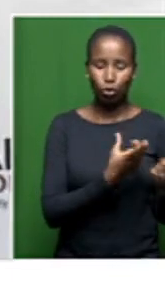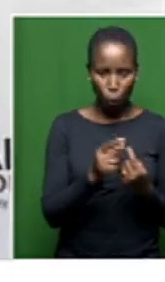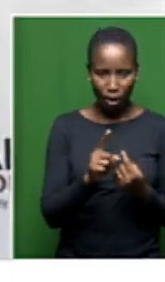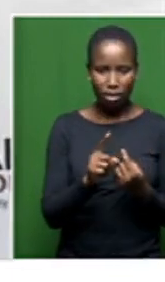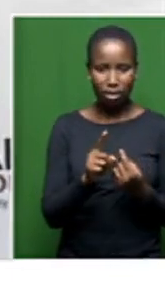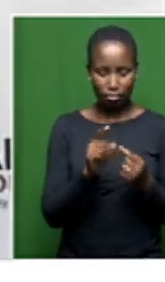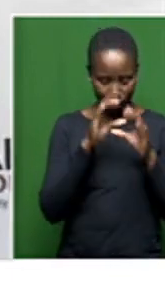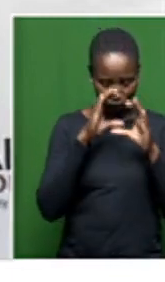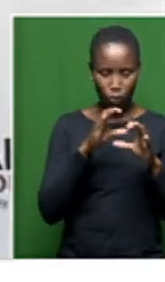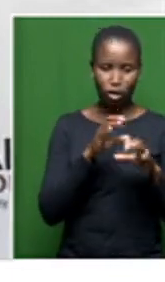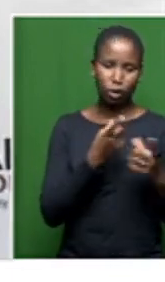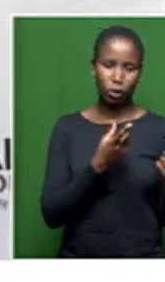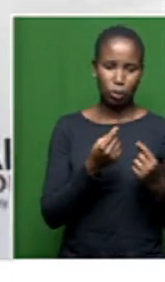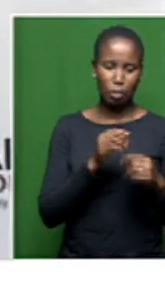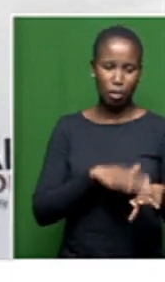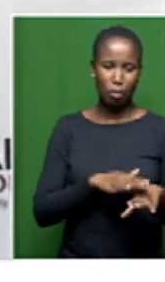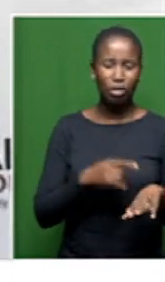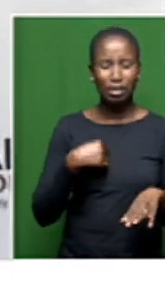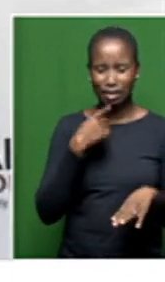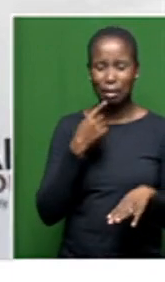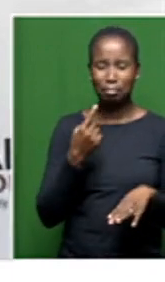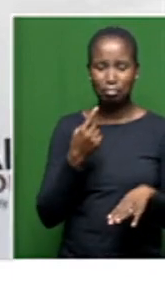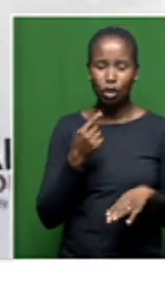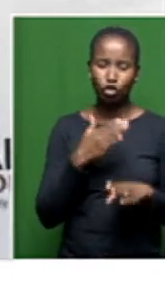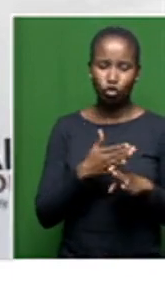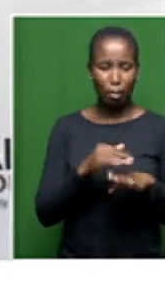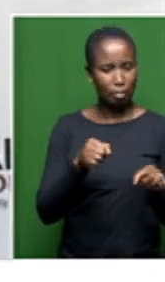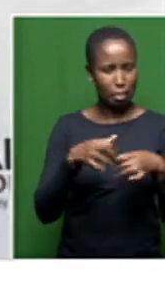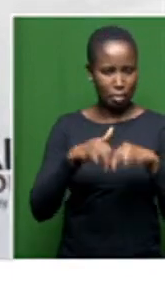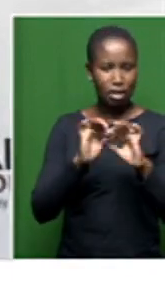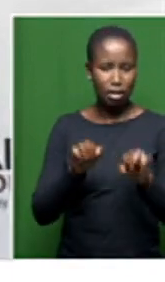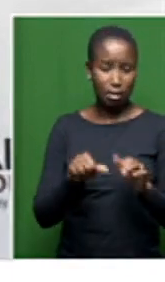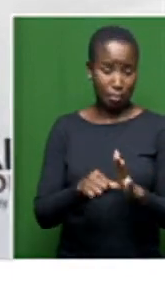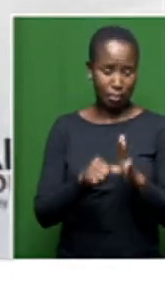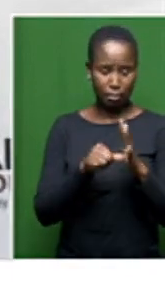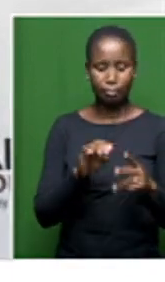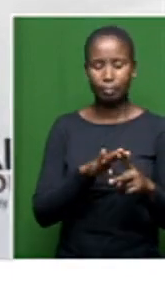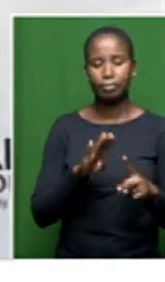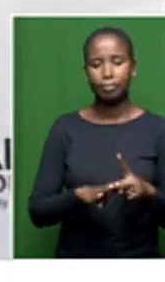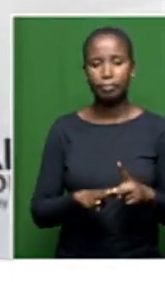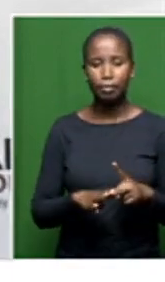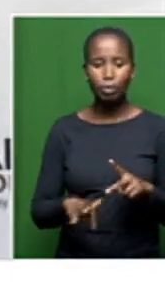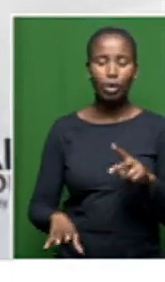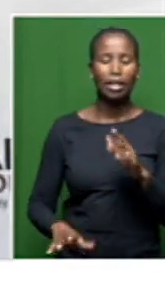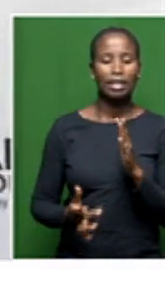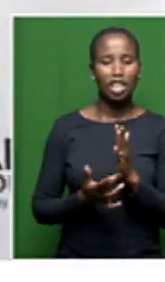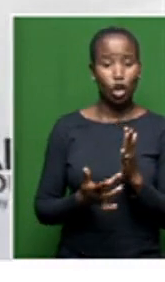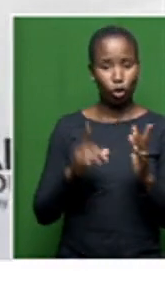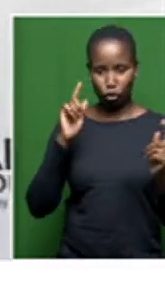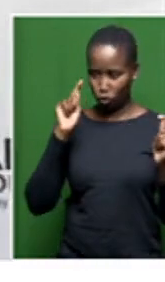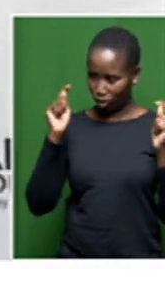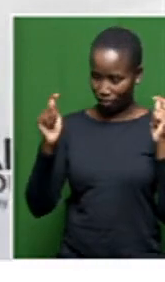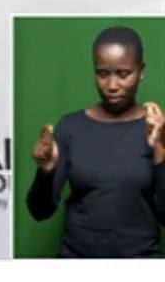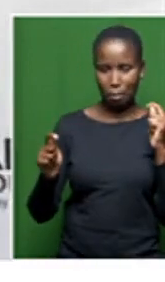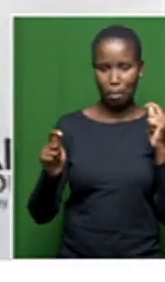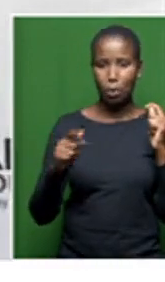spatial concentration. So I would say job creation is one. Secondly, technology transfer.